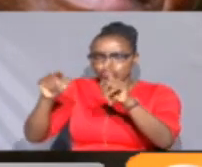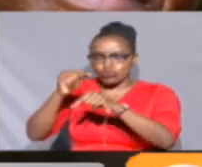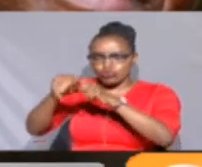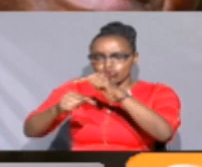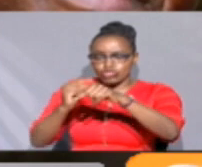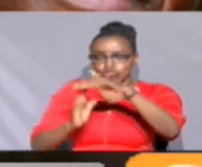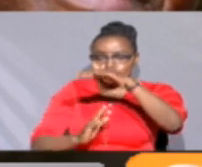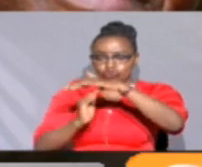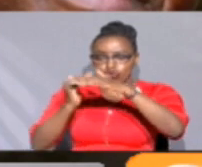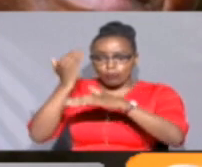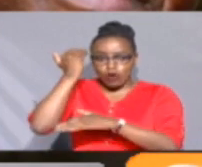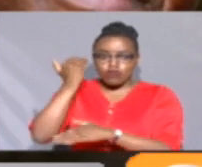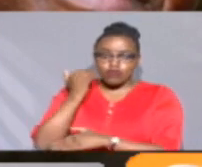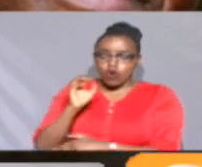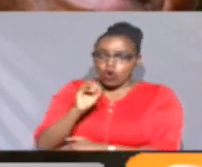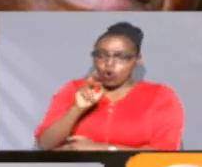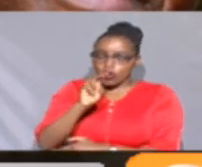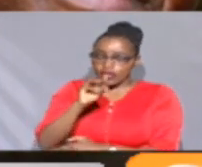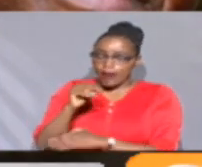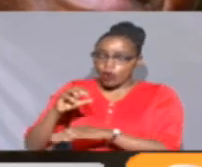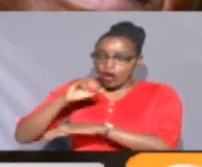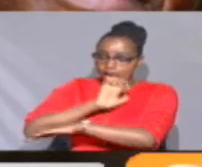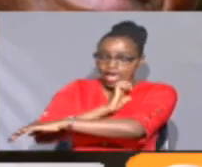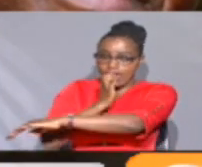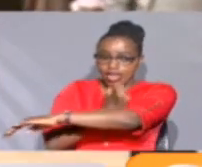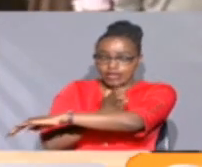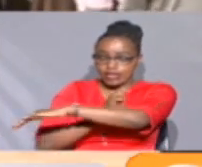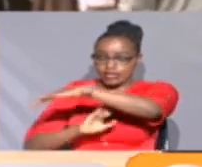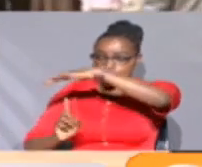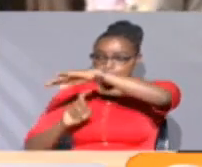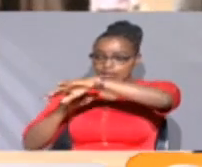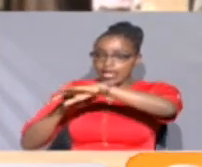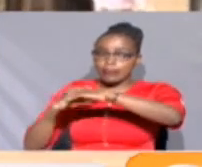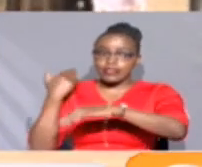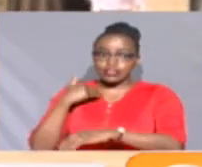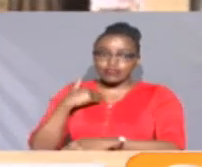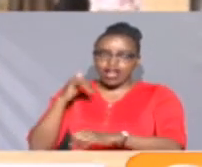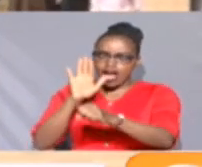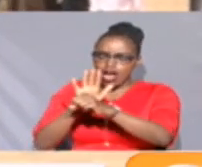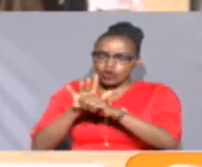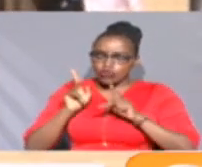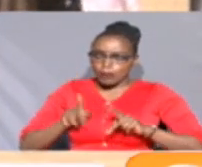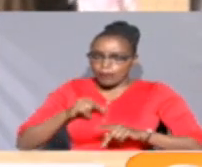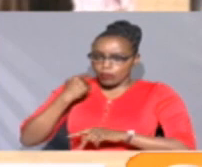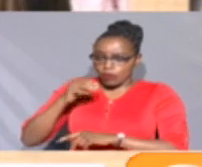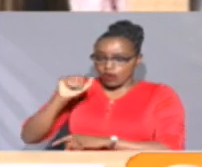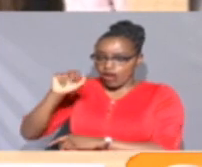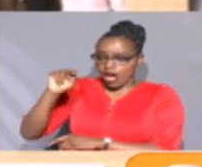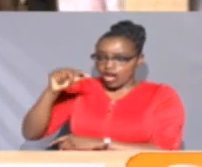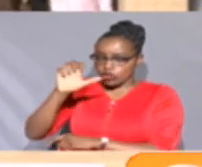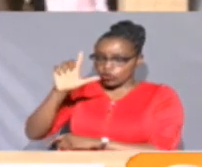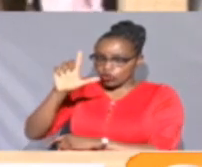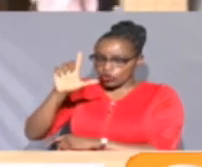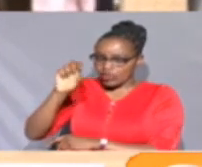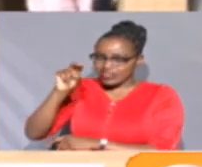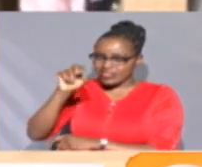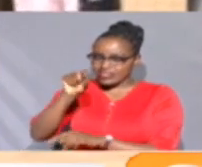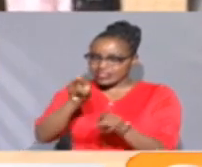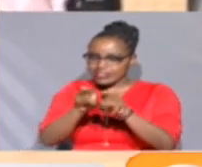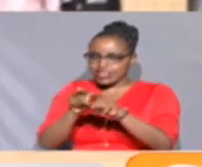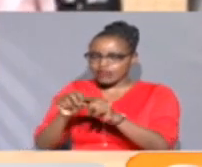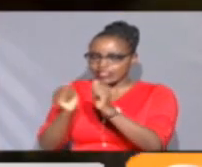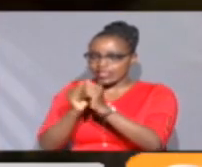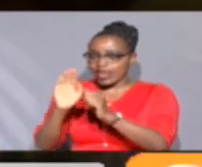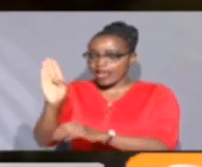Supreme Court. Okemo was energy minister during the said crimes. While most casualties of the Anglo-Lisin scandal estimated at about 10